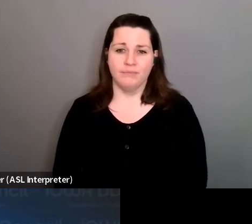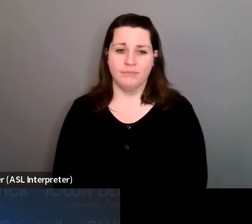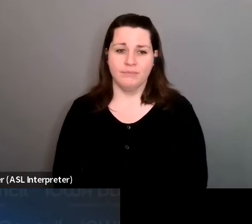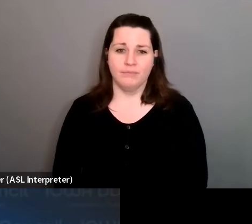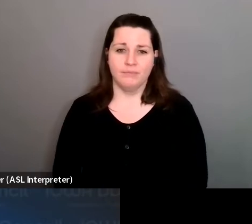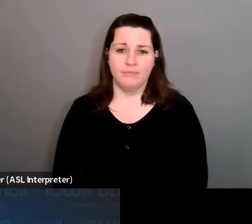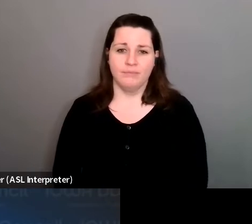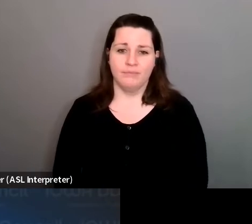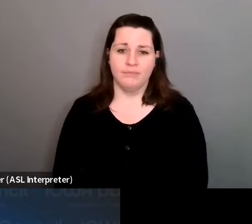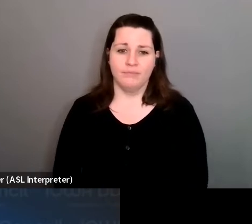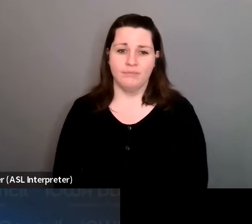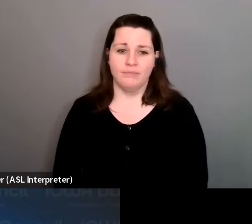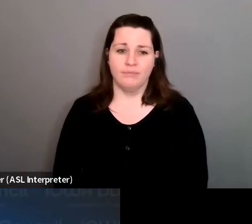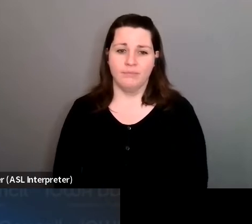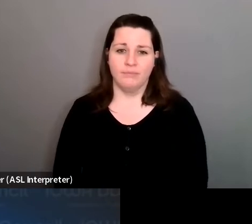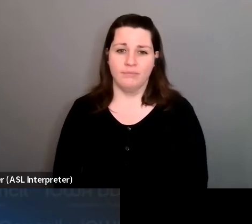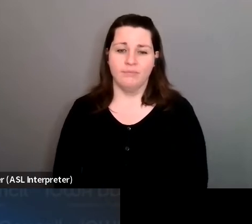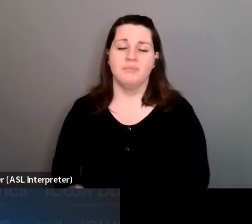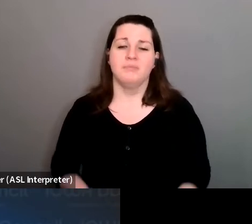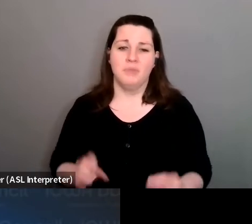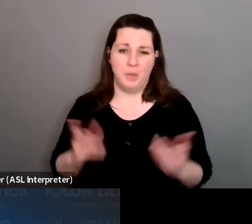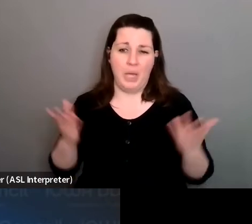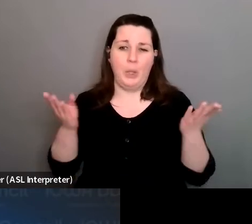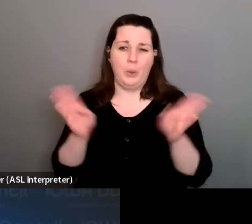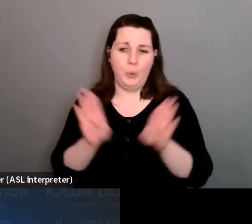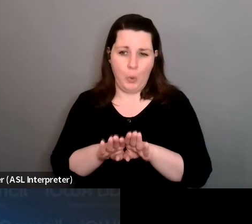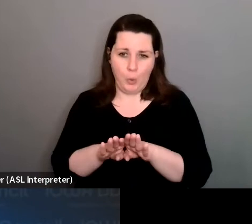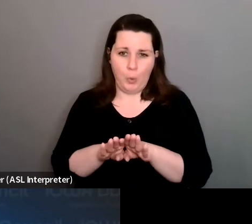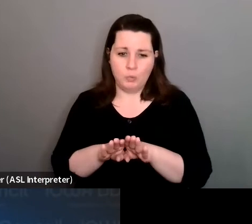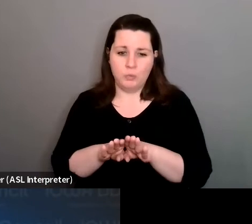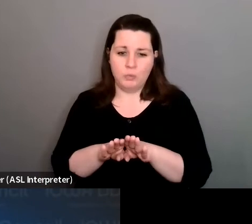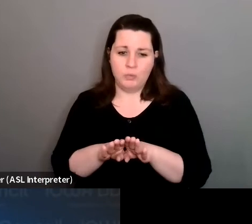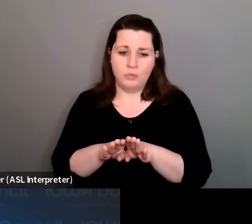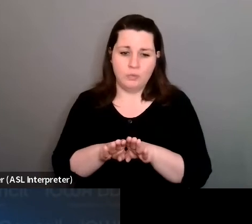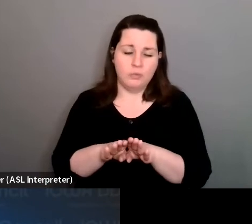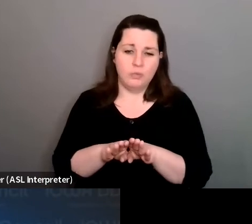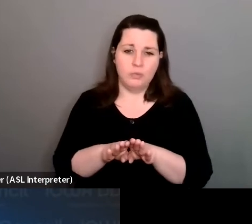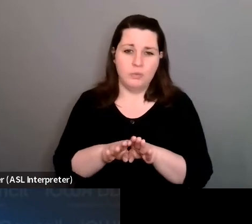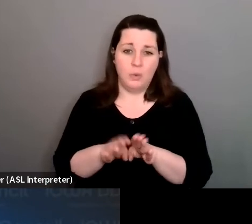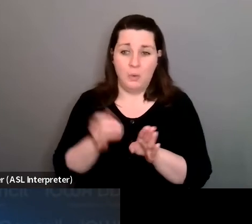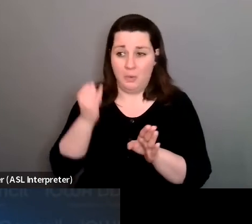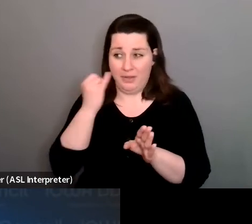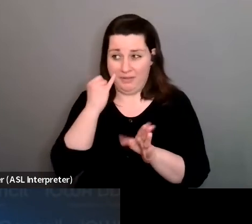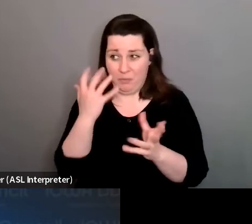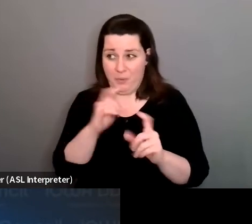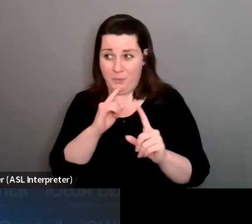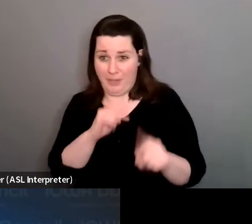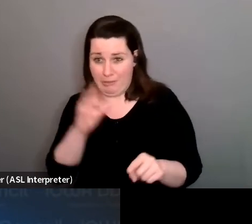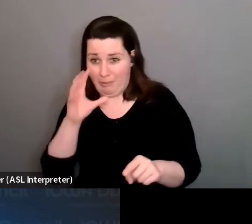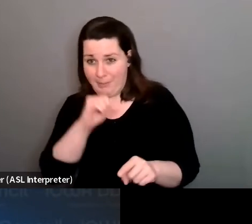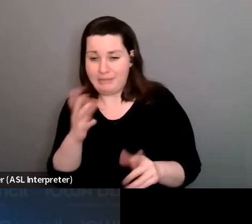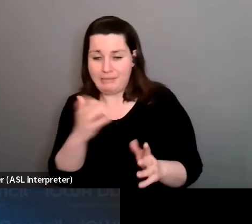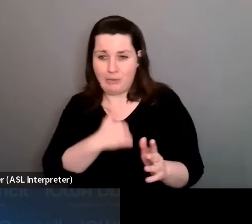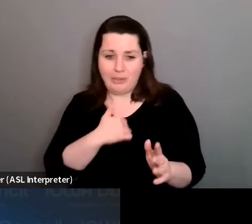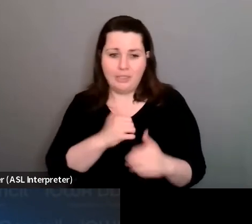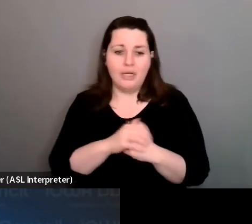So we'll go ahead and end the poll. It looks like it's slowing down a little bit, so apologies if anybody wanted to answer. And